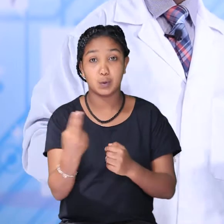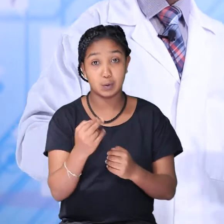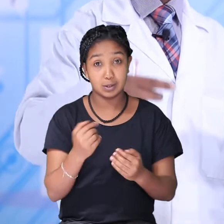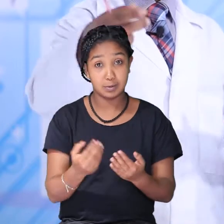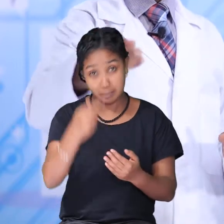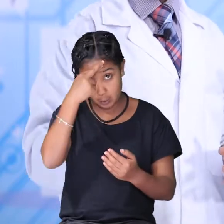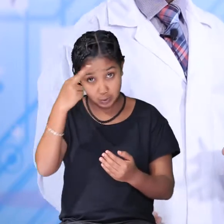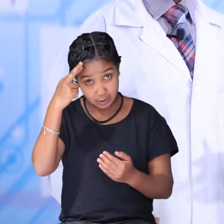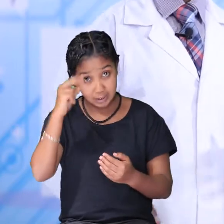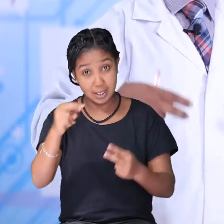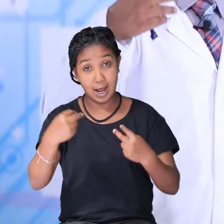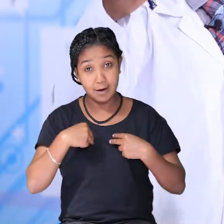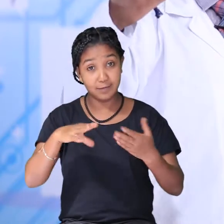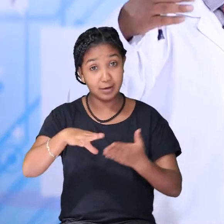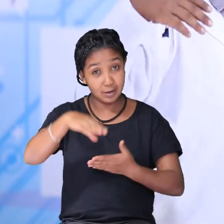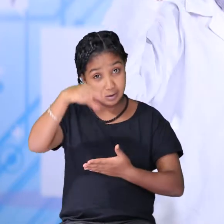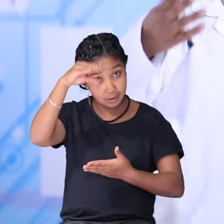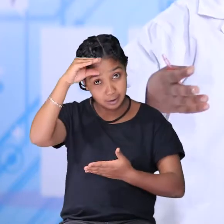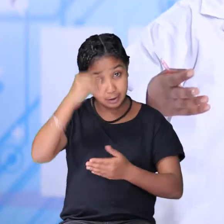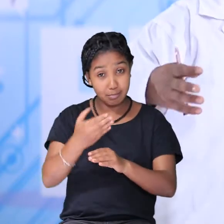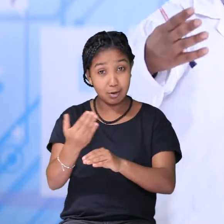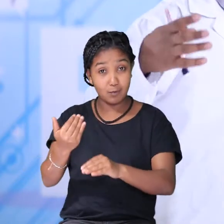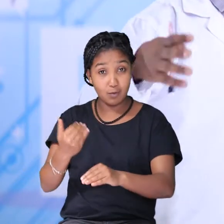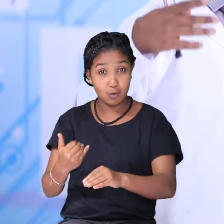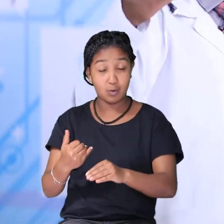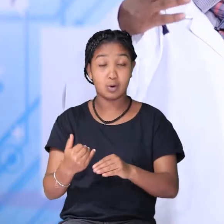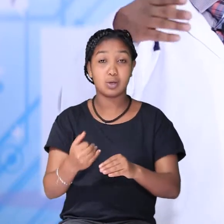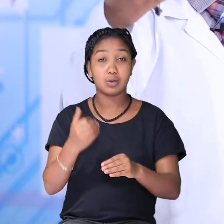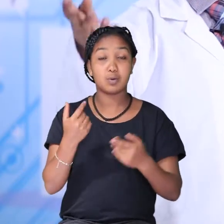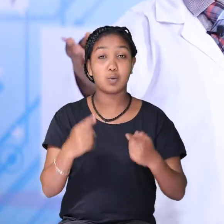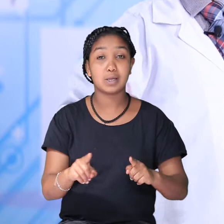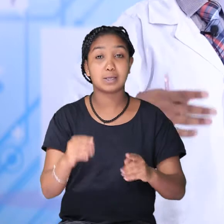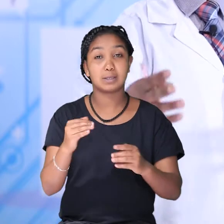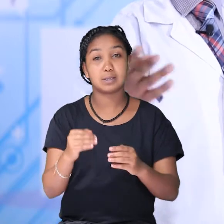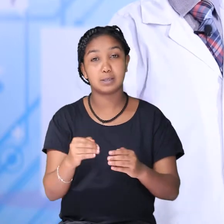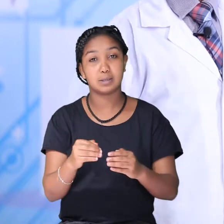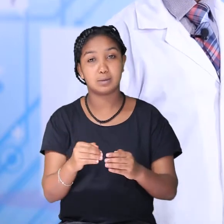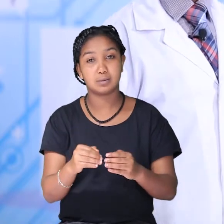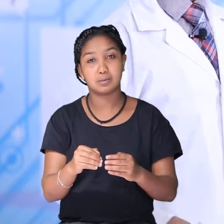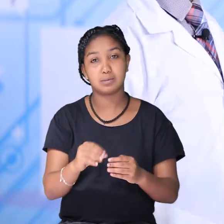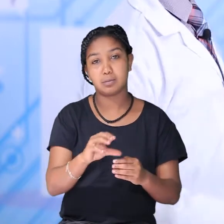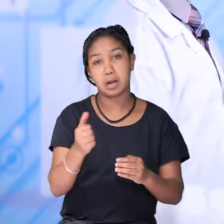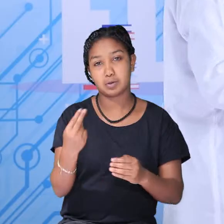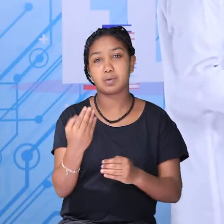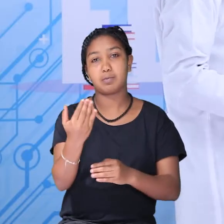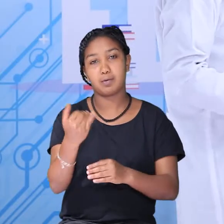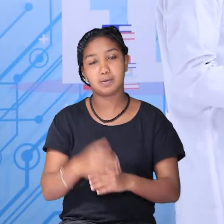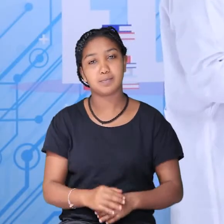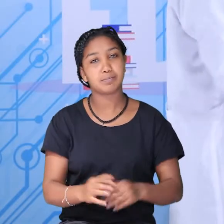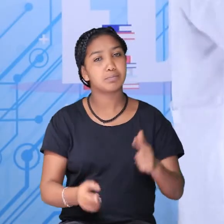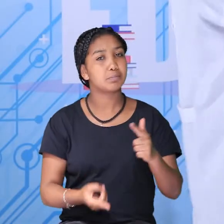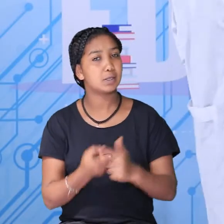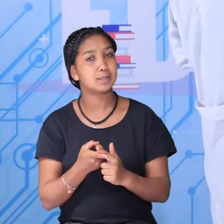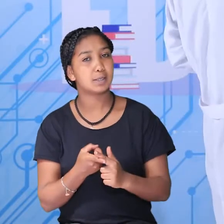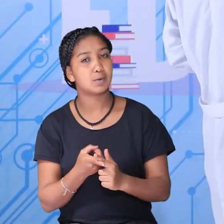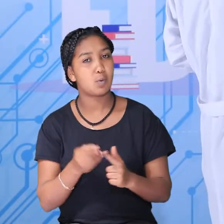it, because he have learned before when somebody using it. The